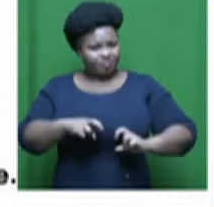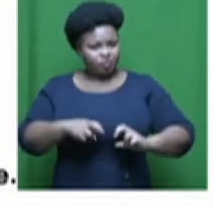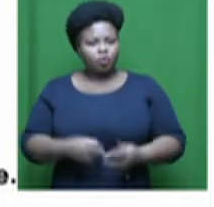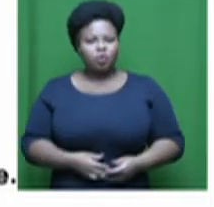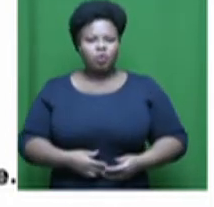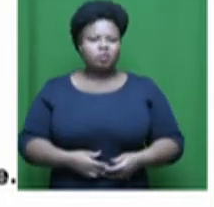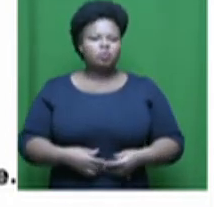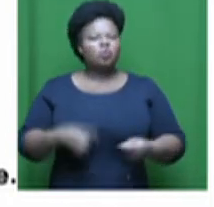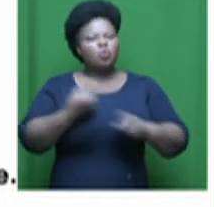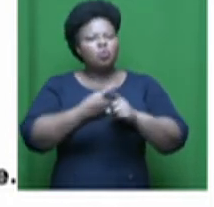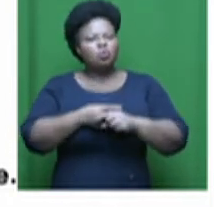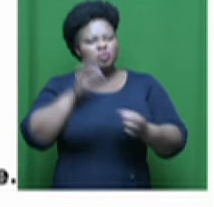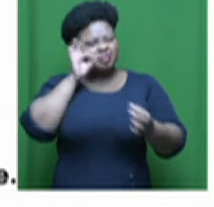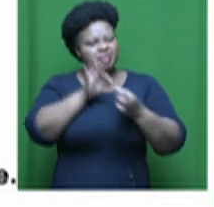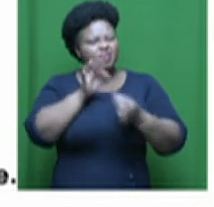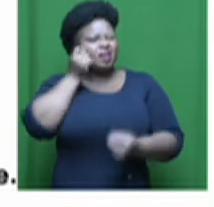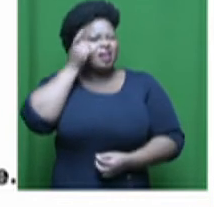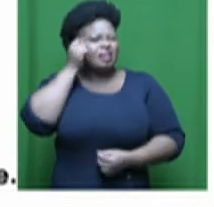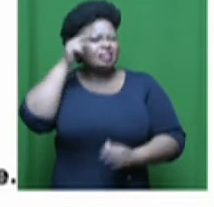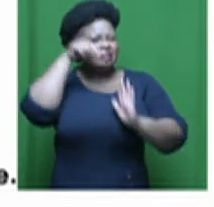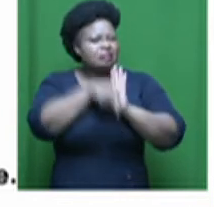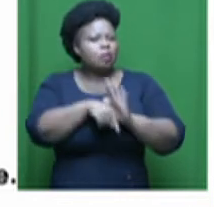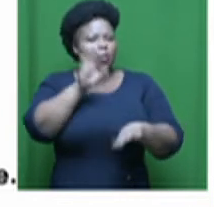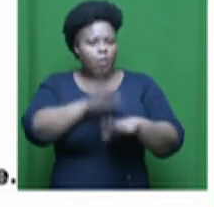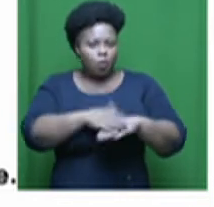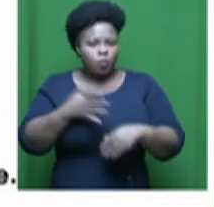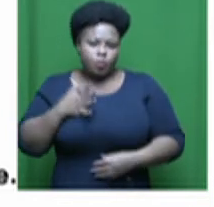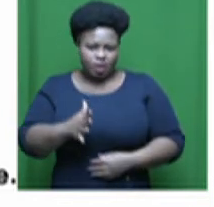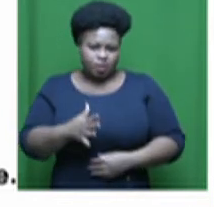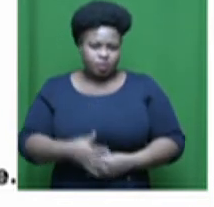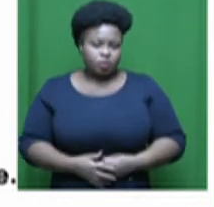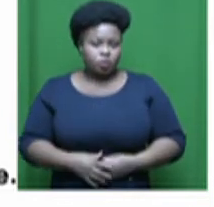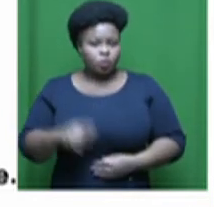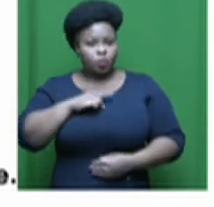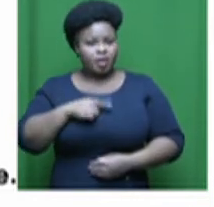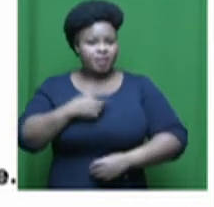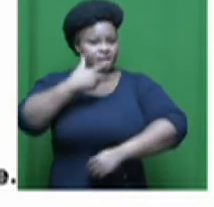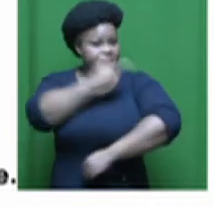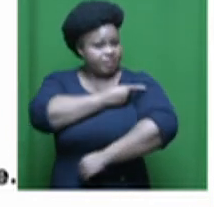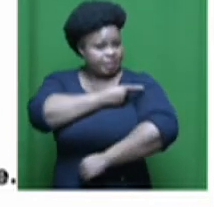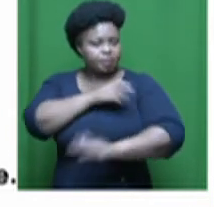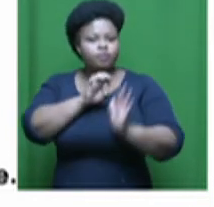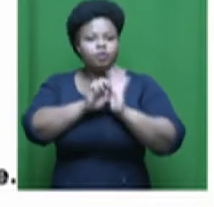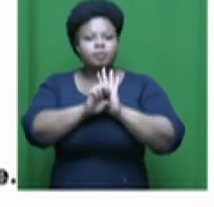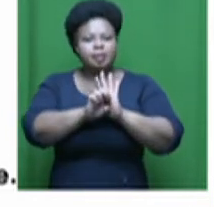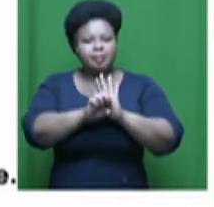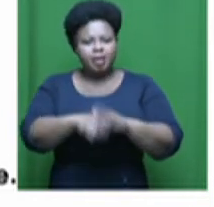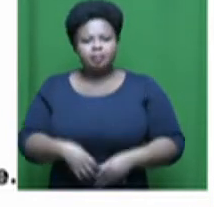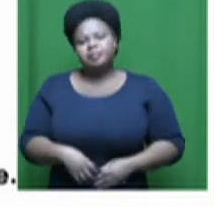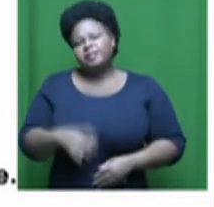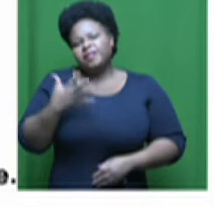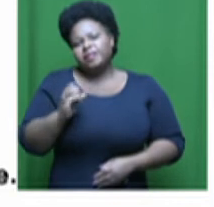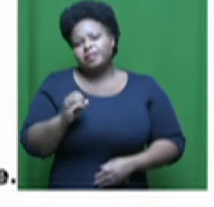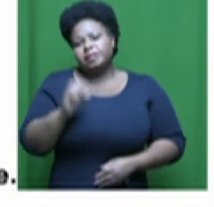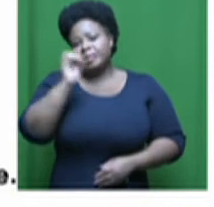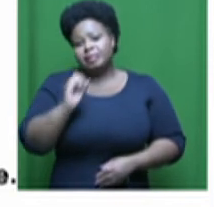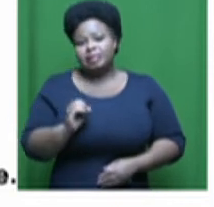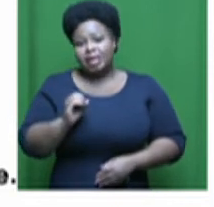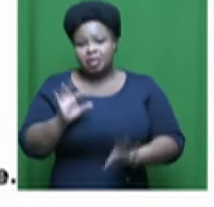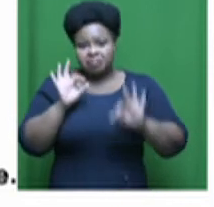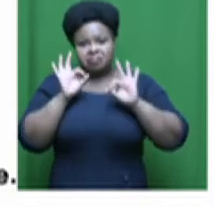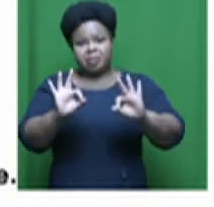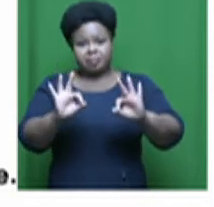a specific understanding at a certain threshold. So if this vaccine, as an example, has got 50%, is